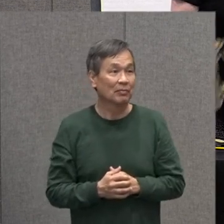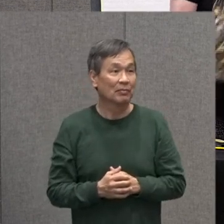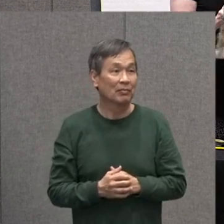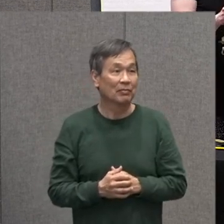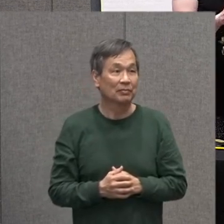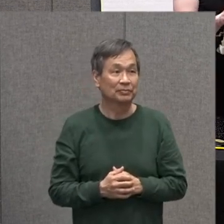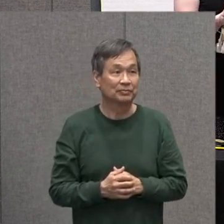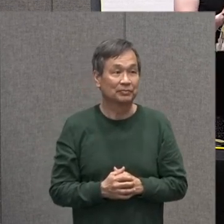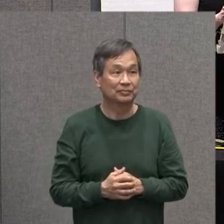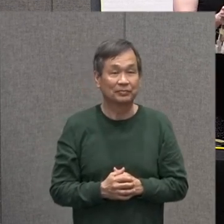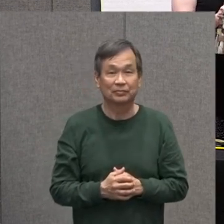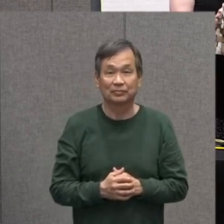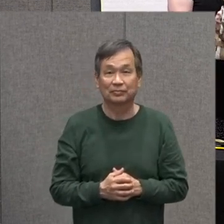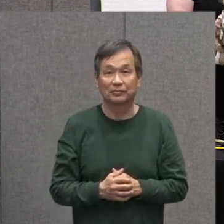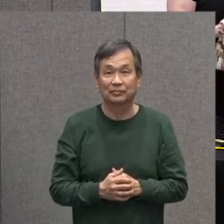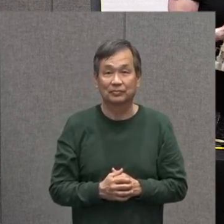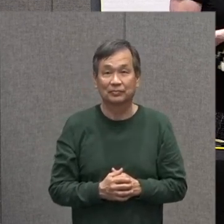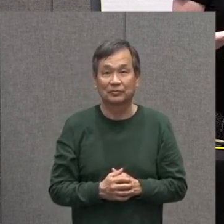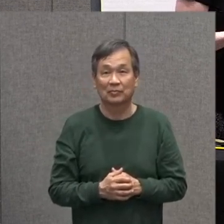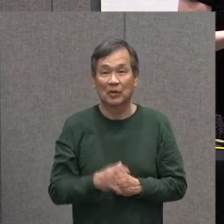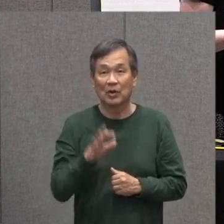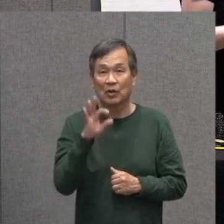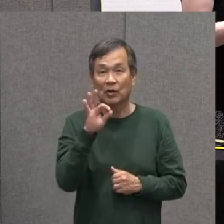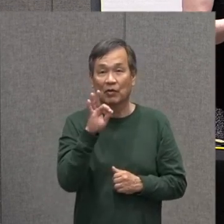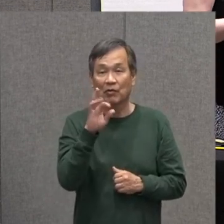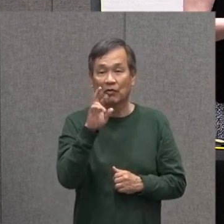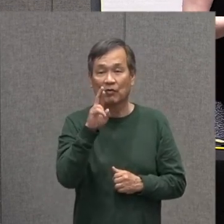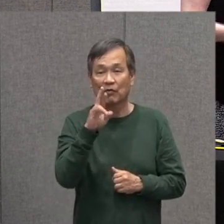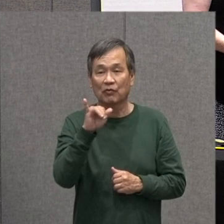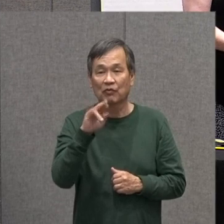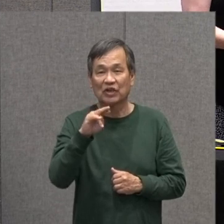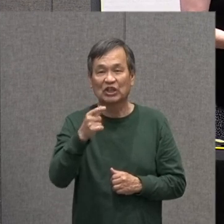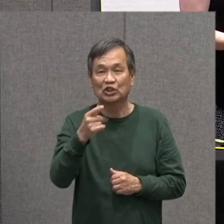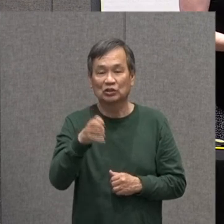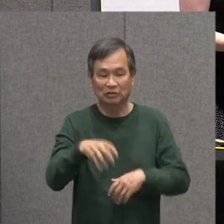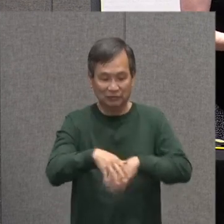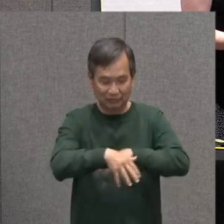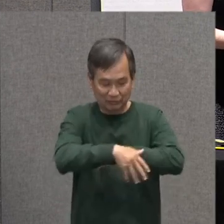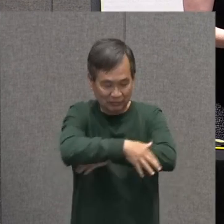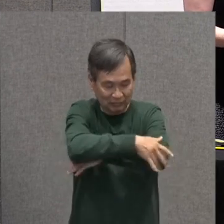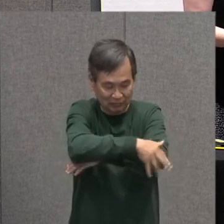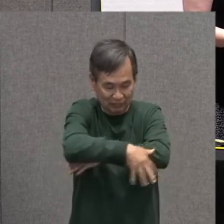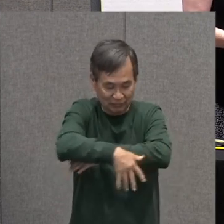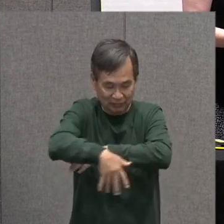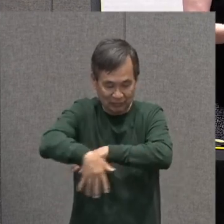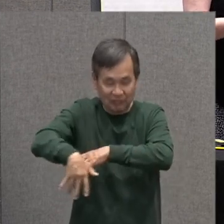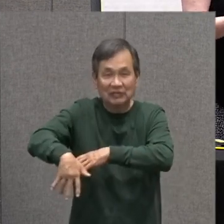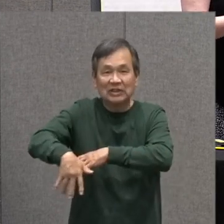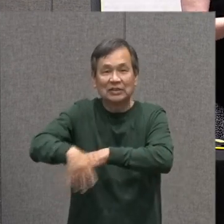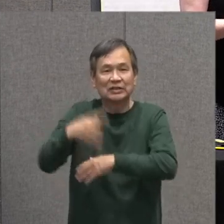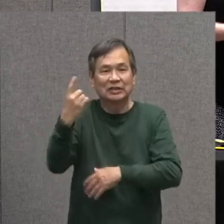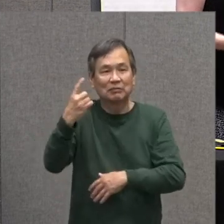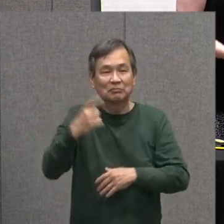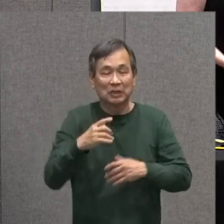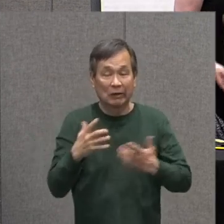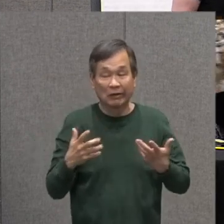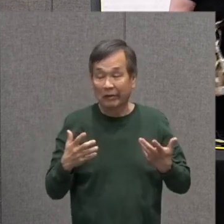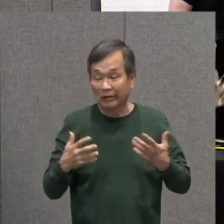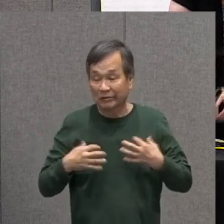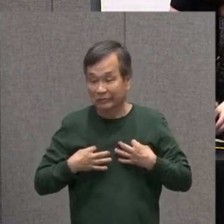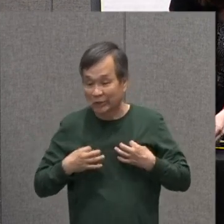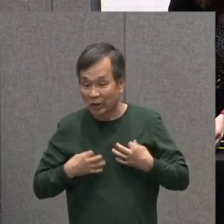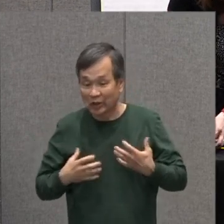right over here, looks just like that. Fringe you might find on the bottom of a purse or a shirt.